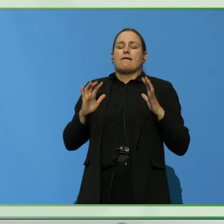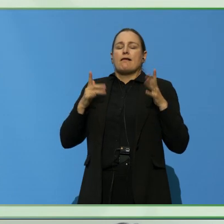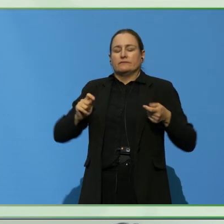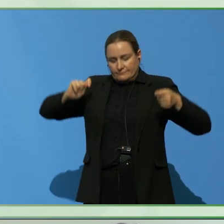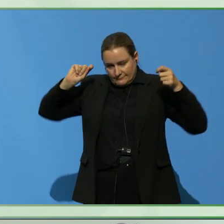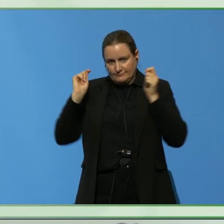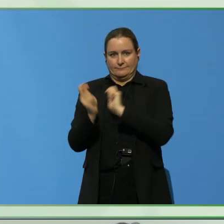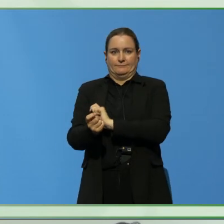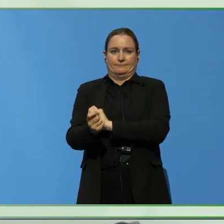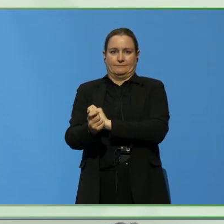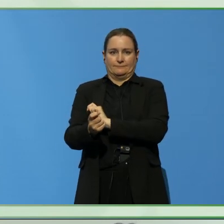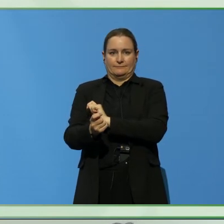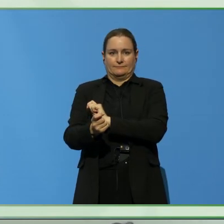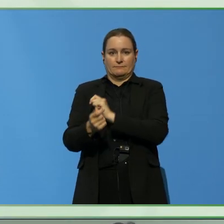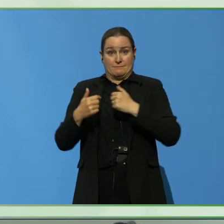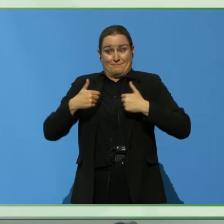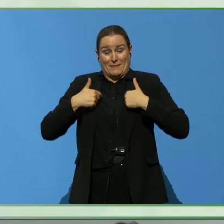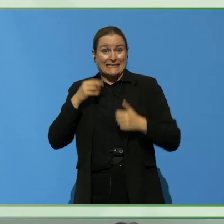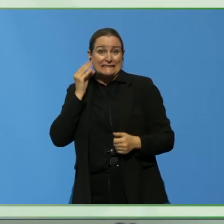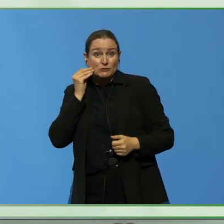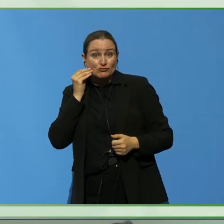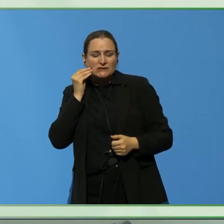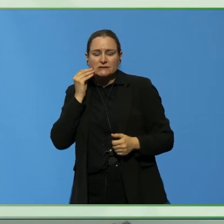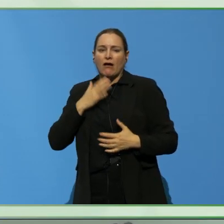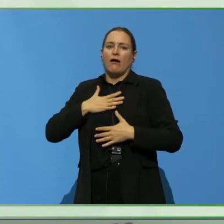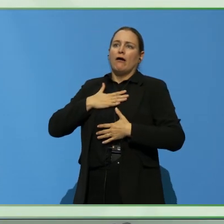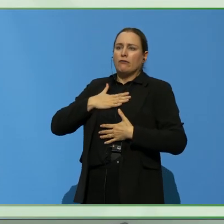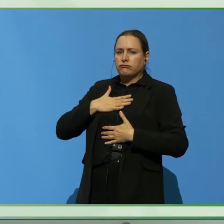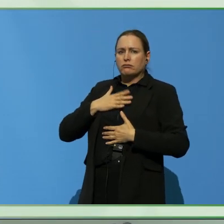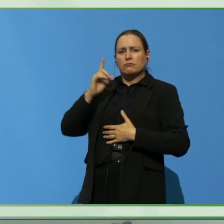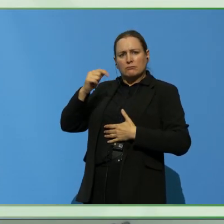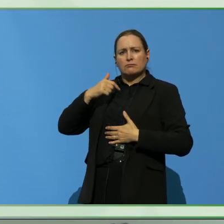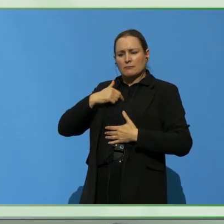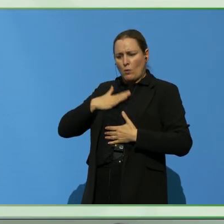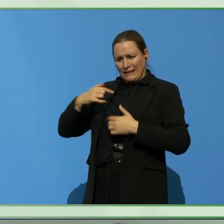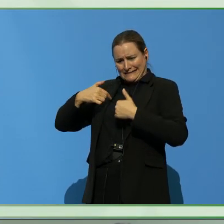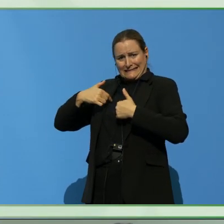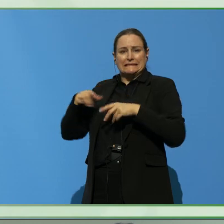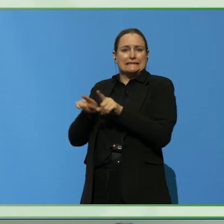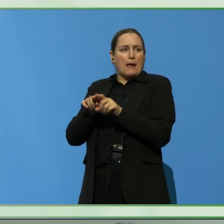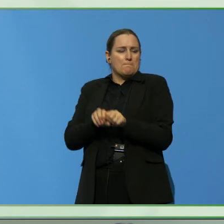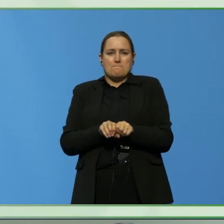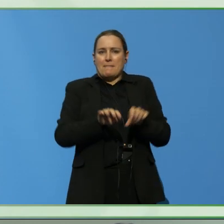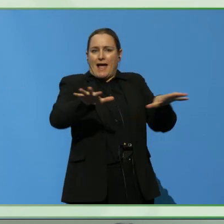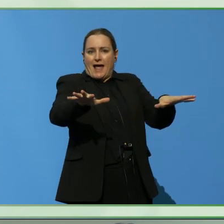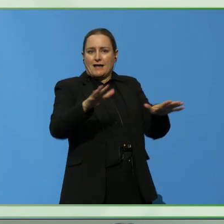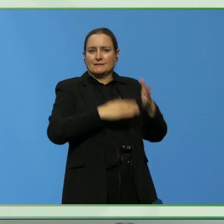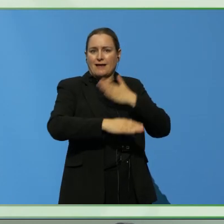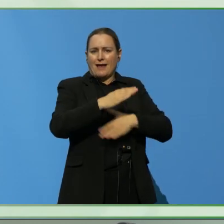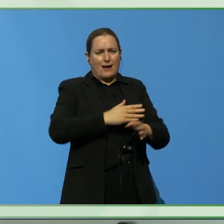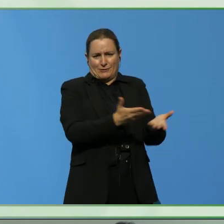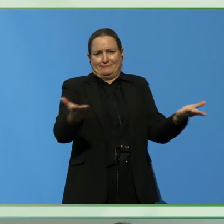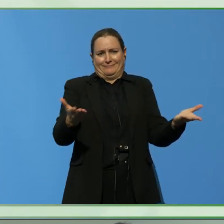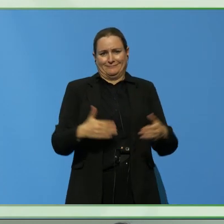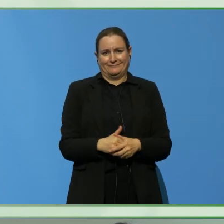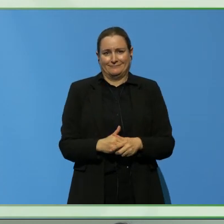these innovations can have, and we want these innovations to be in the hands of people that you're trying to build for. We